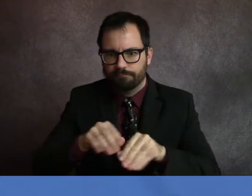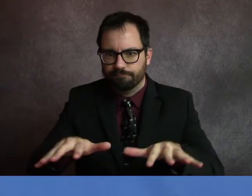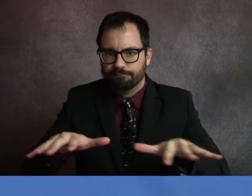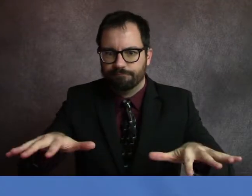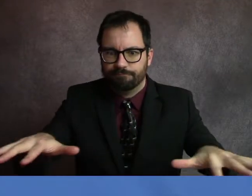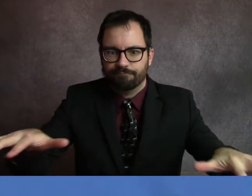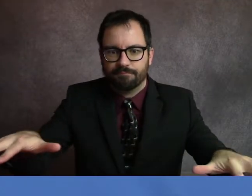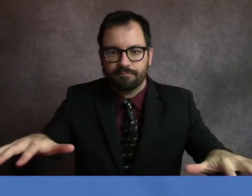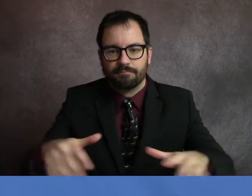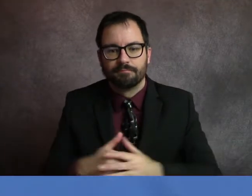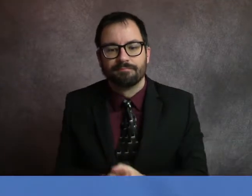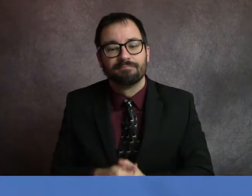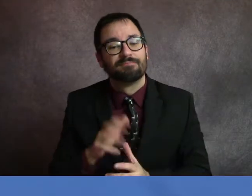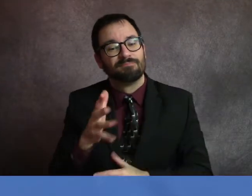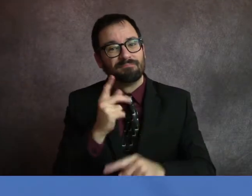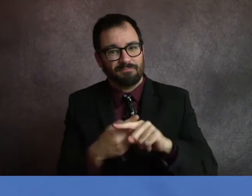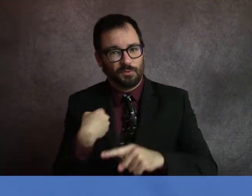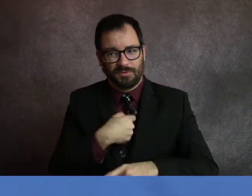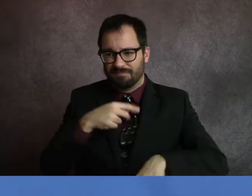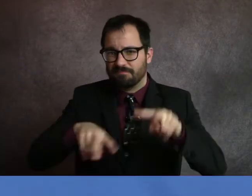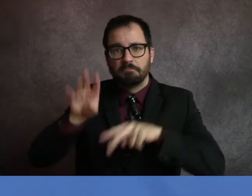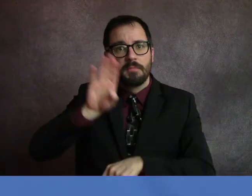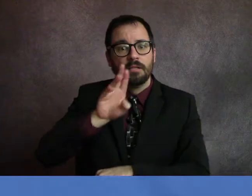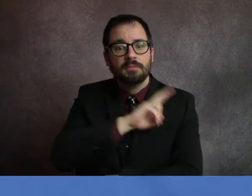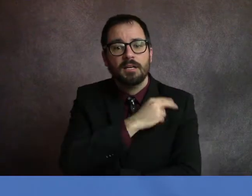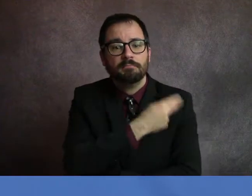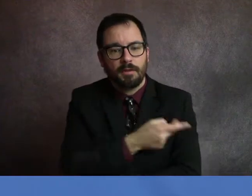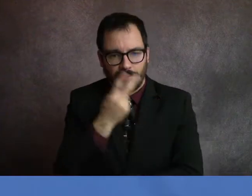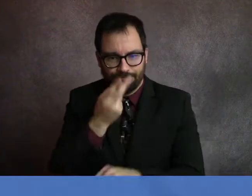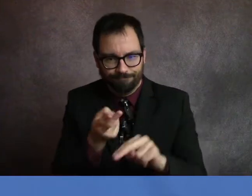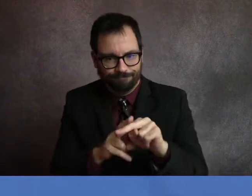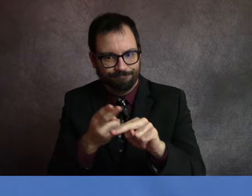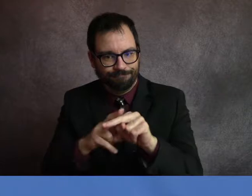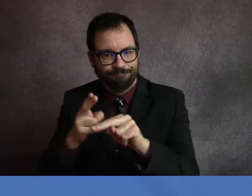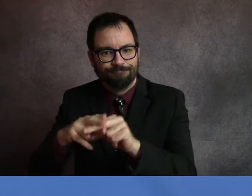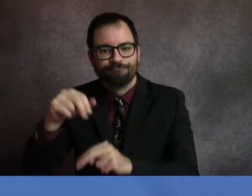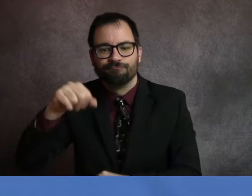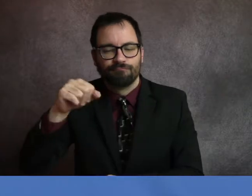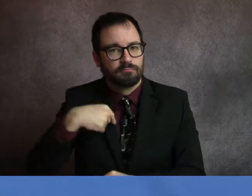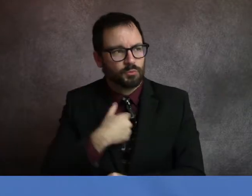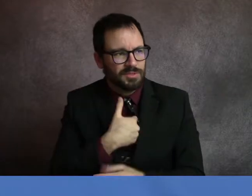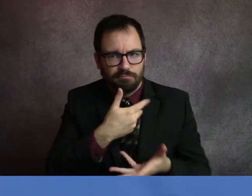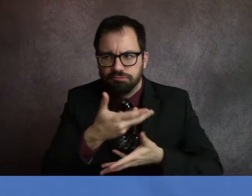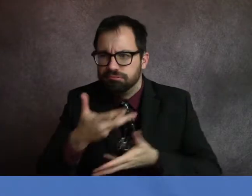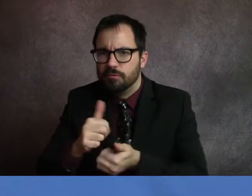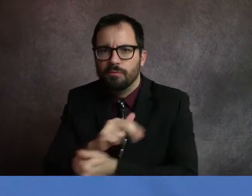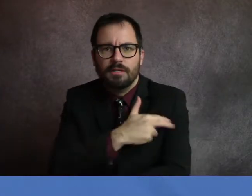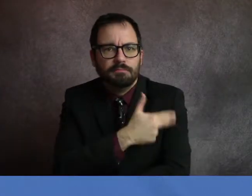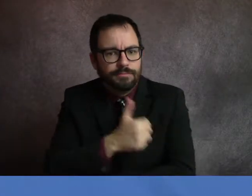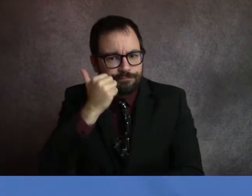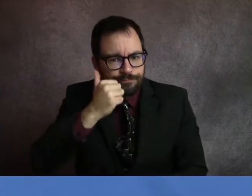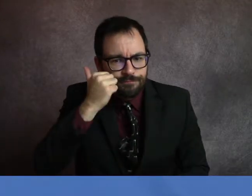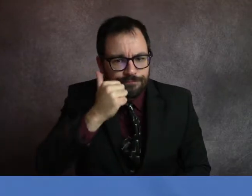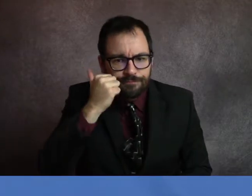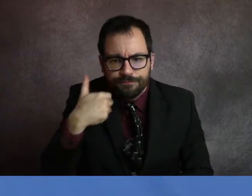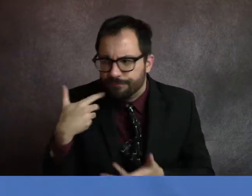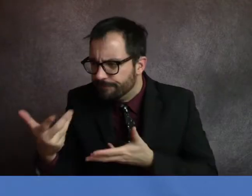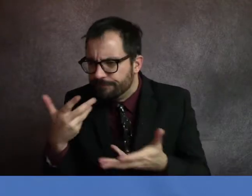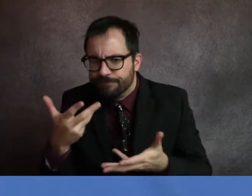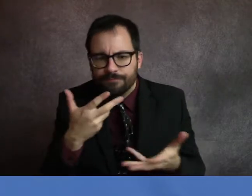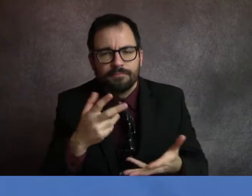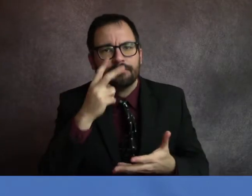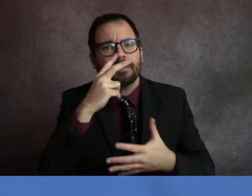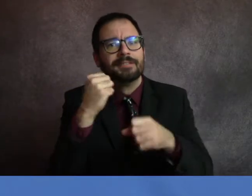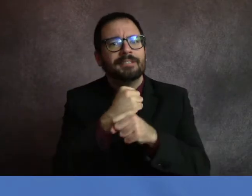to increase. We are in contact with our hospitals on a daily basis, and on each of our key metrics we